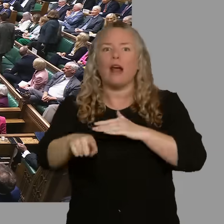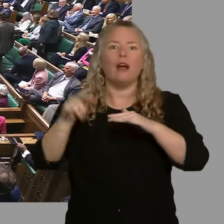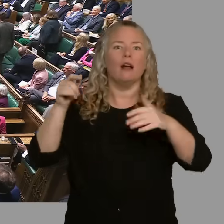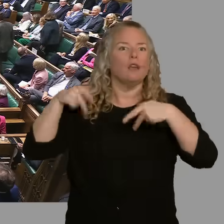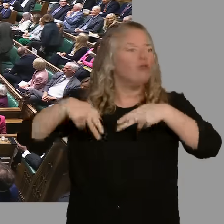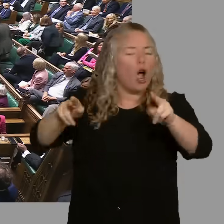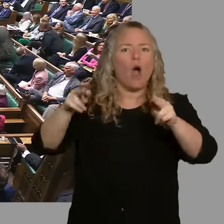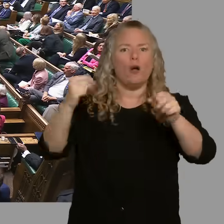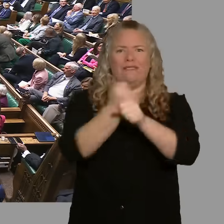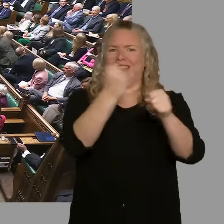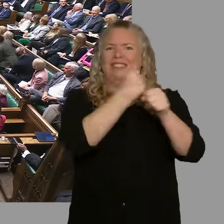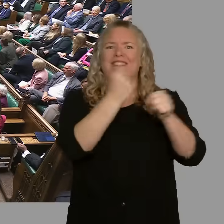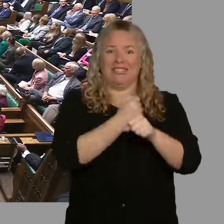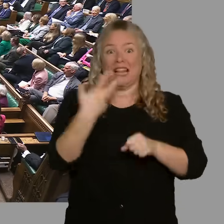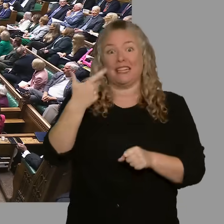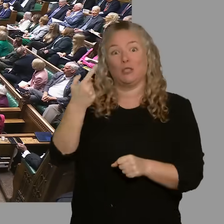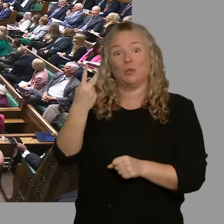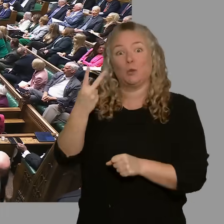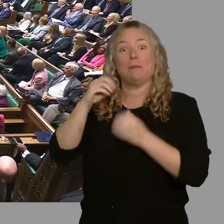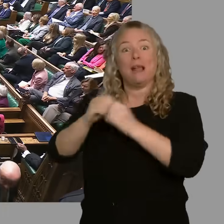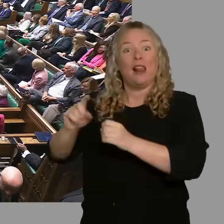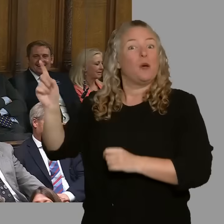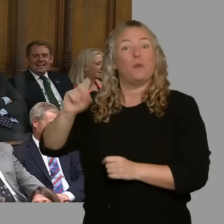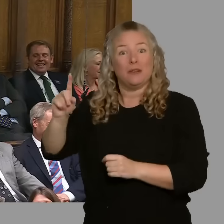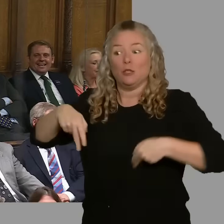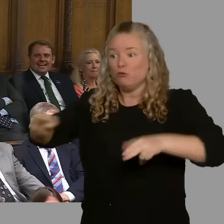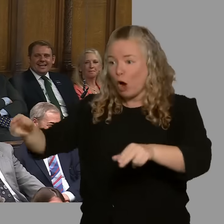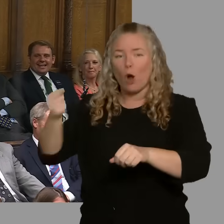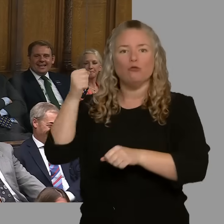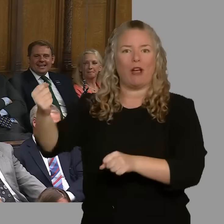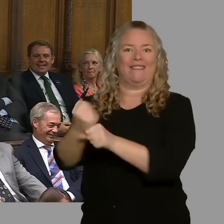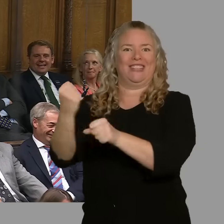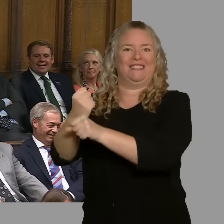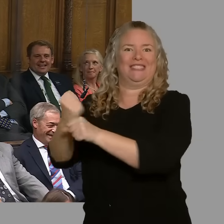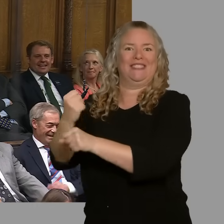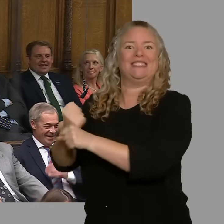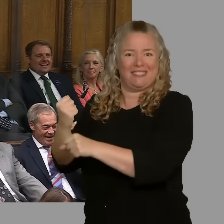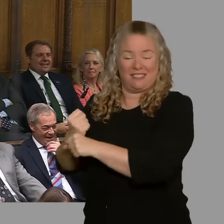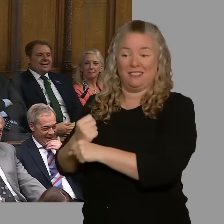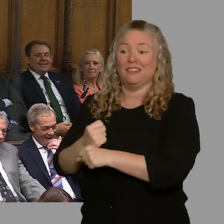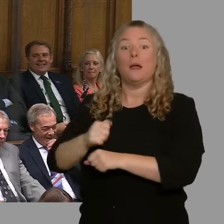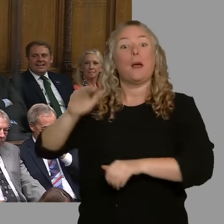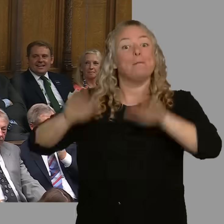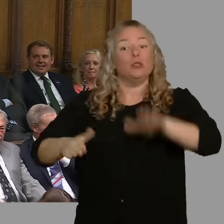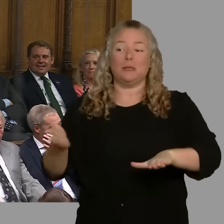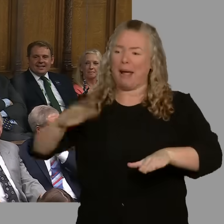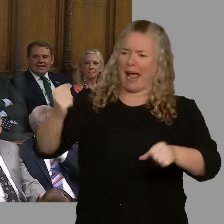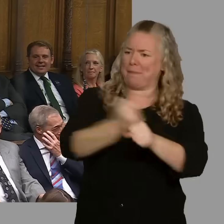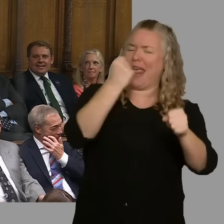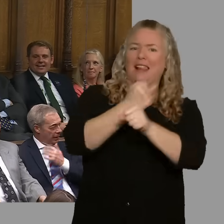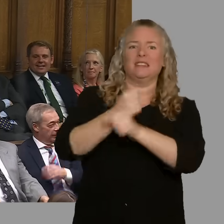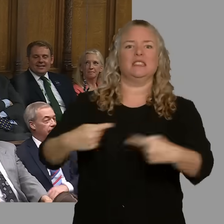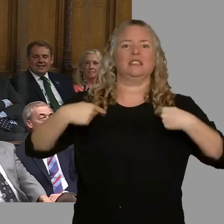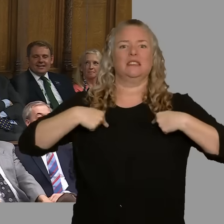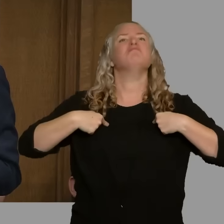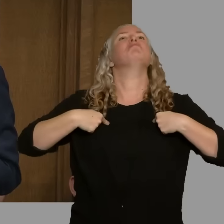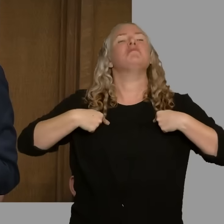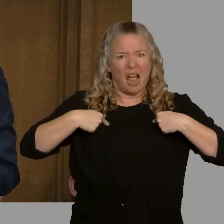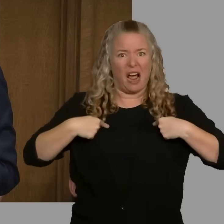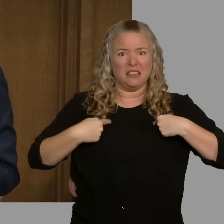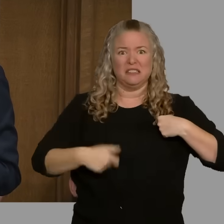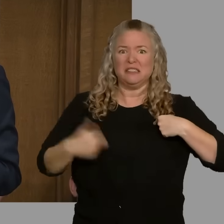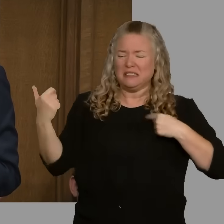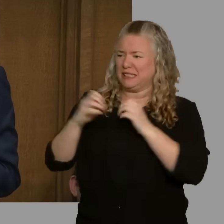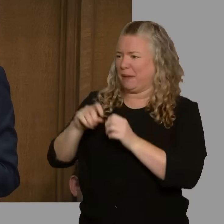Thank you, Mr. Speaker. Much like the honourable member for Bishop Auckland, my constituents are served by Tuve Mental